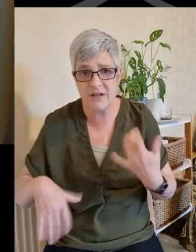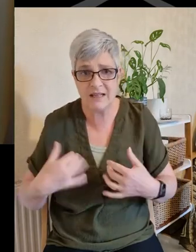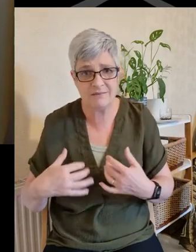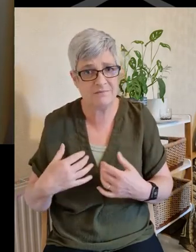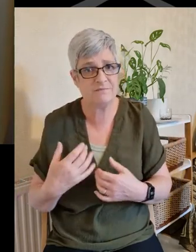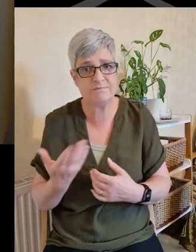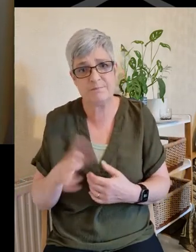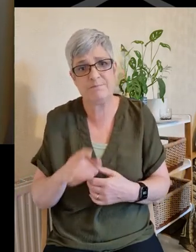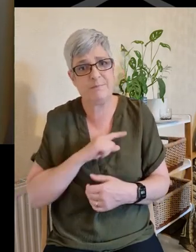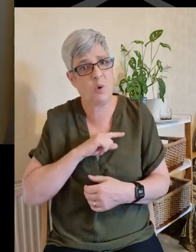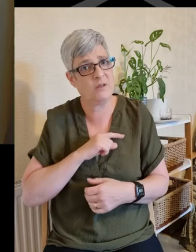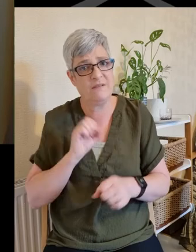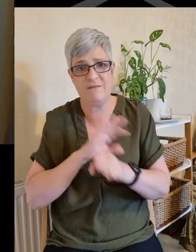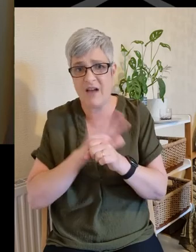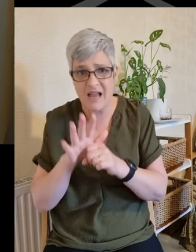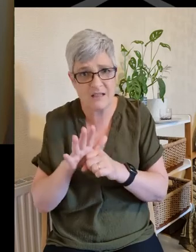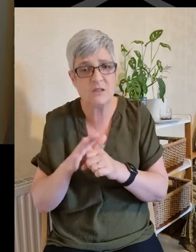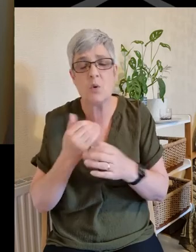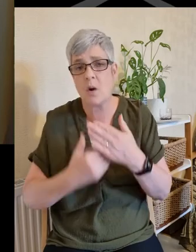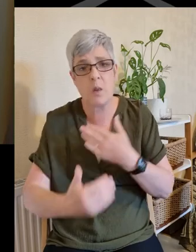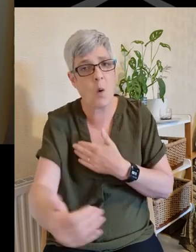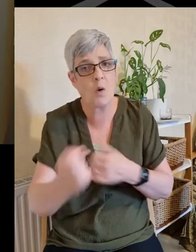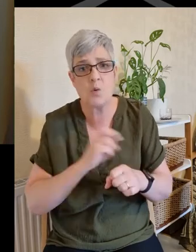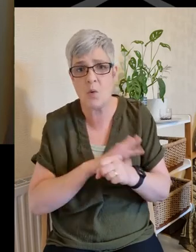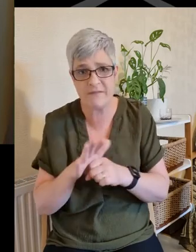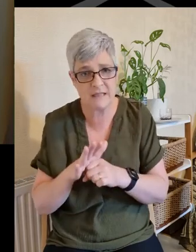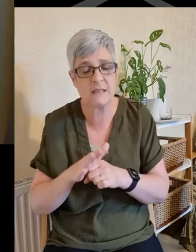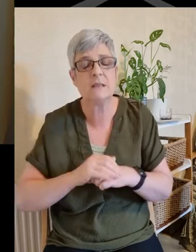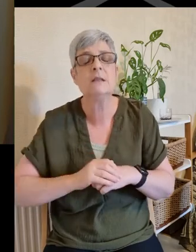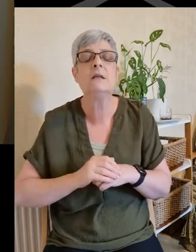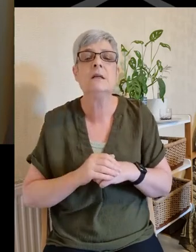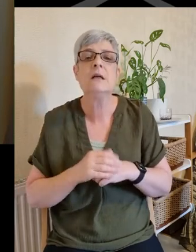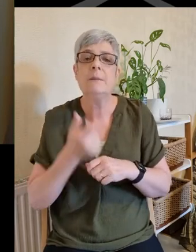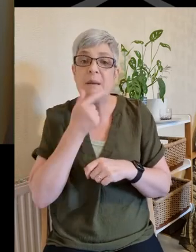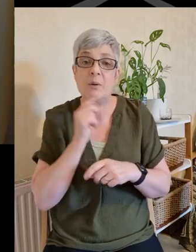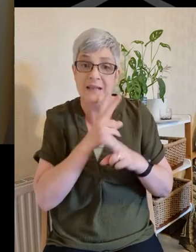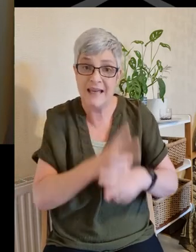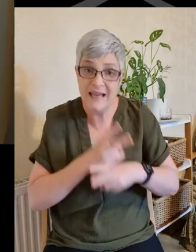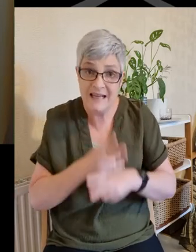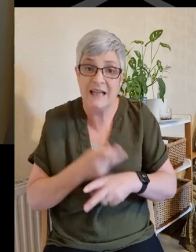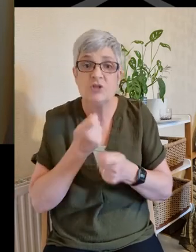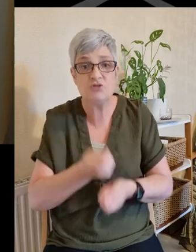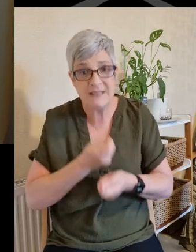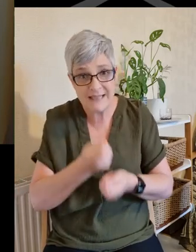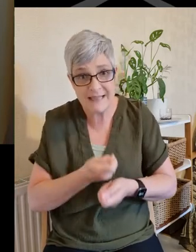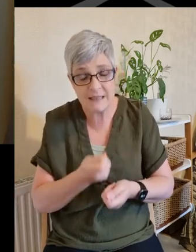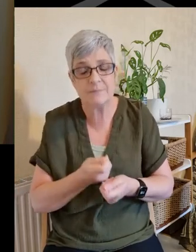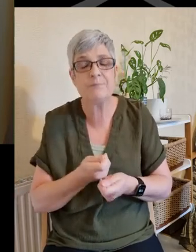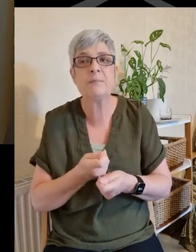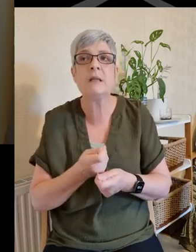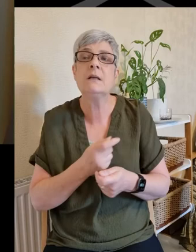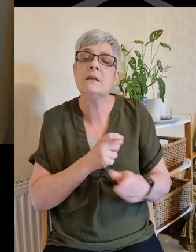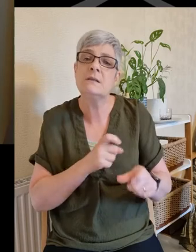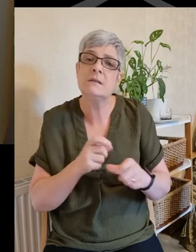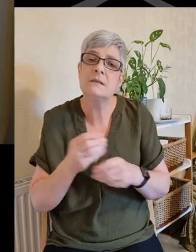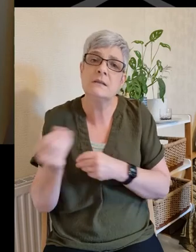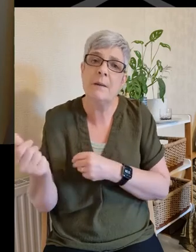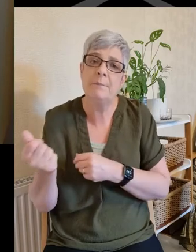virus or long COVID, those caring for them and treating them, those